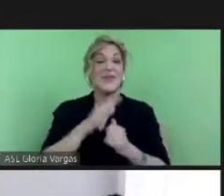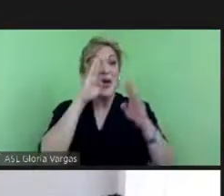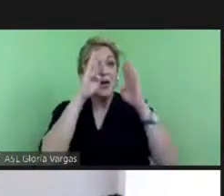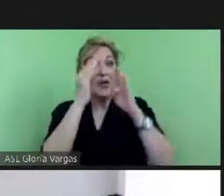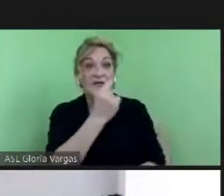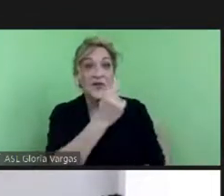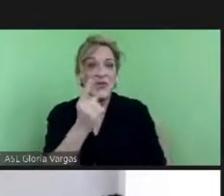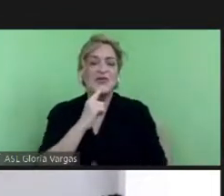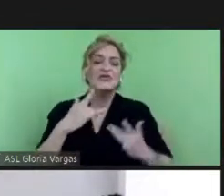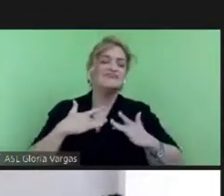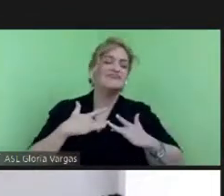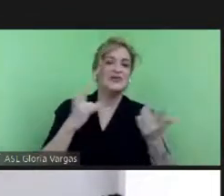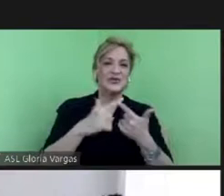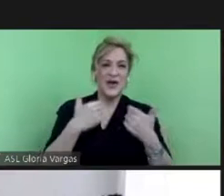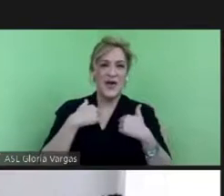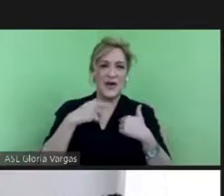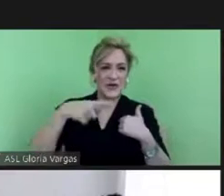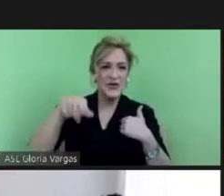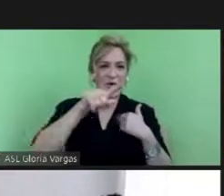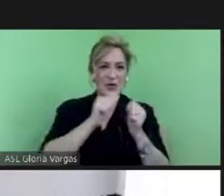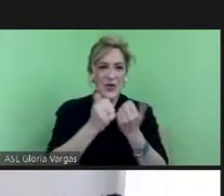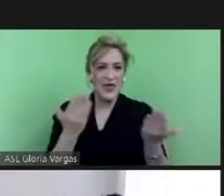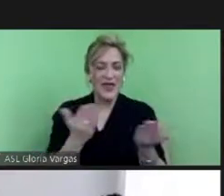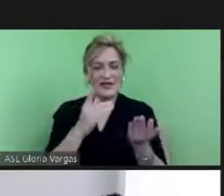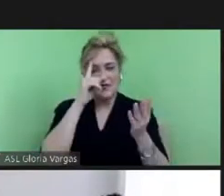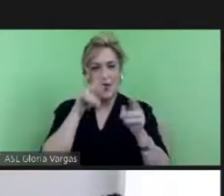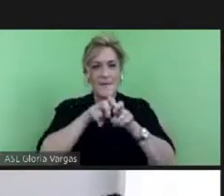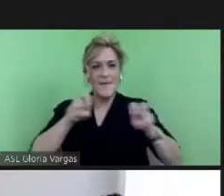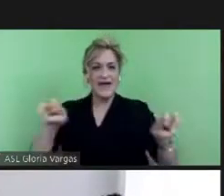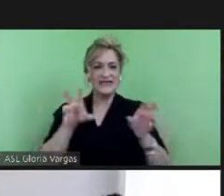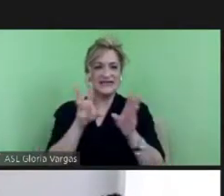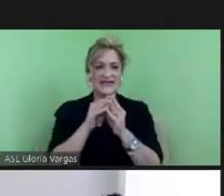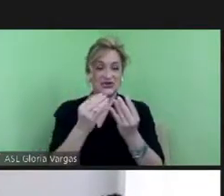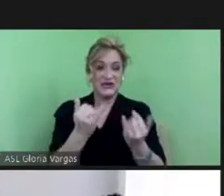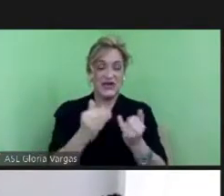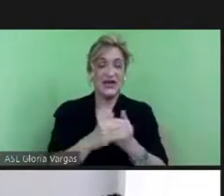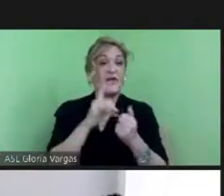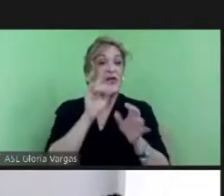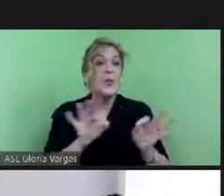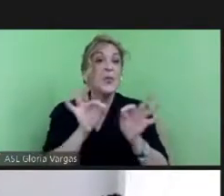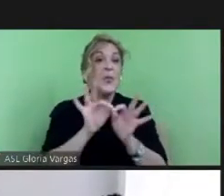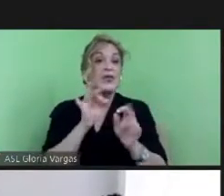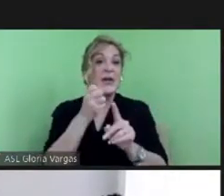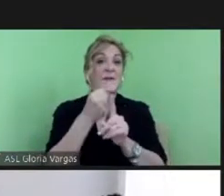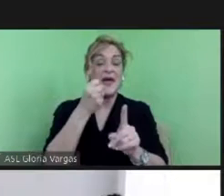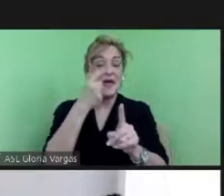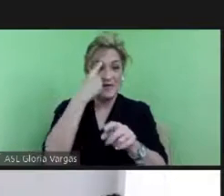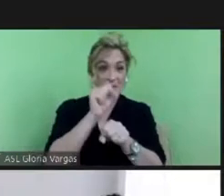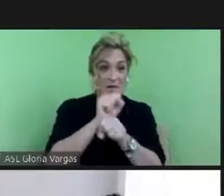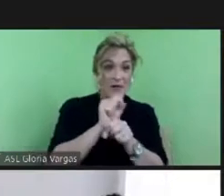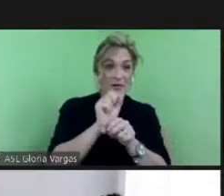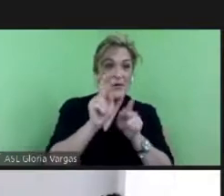all with us at this panel session today on the importance and impact of employment in individual